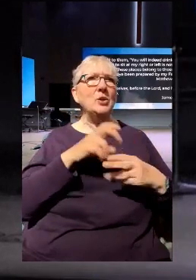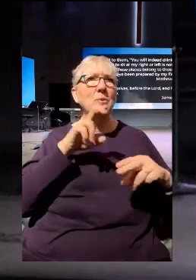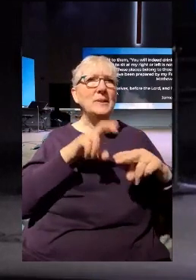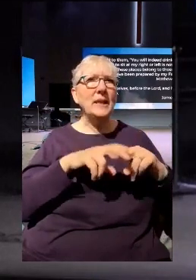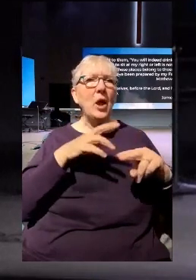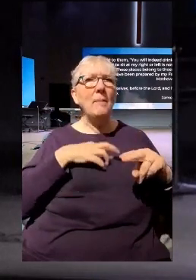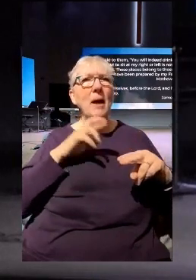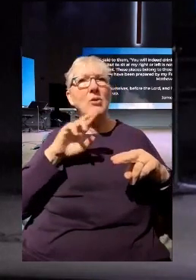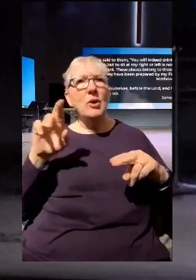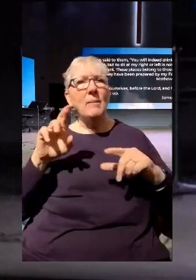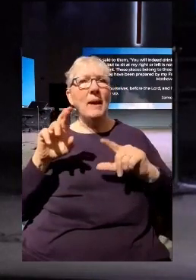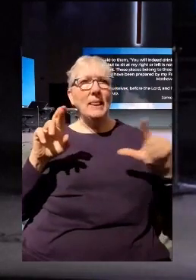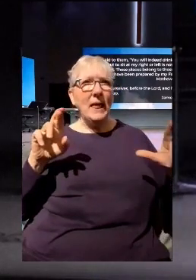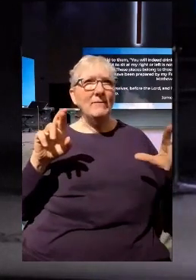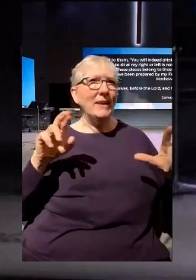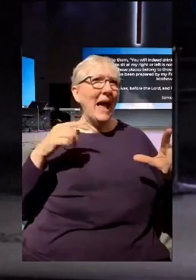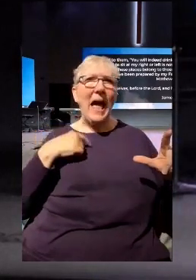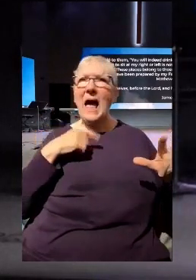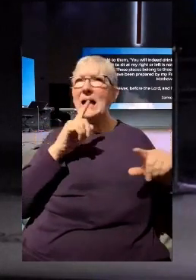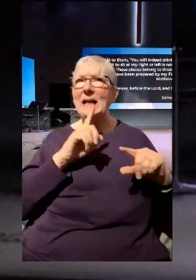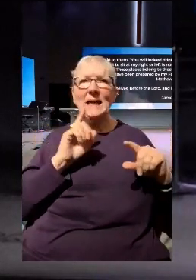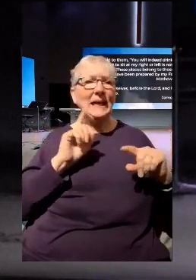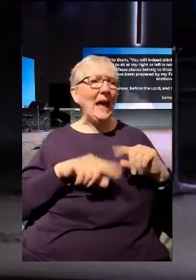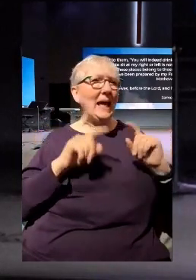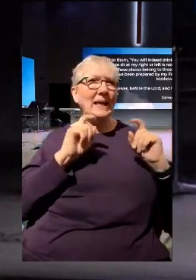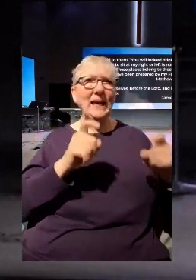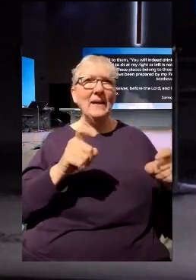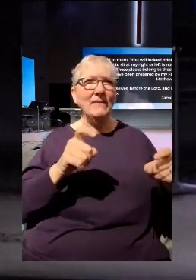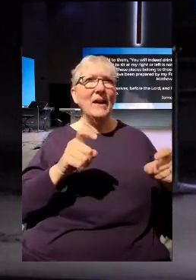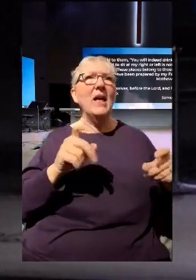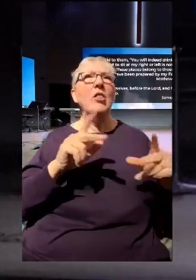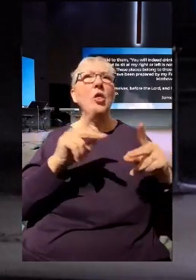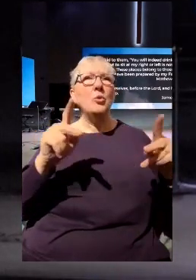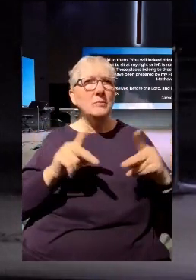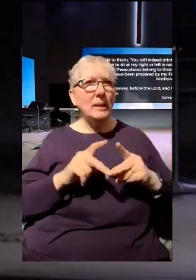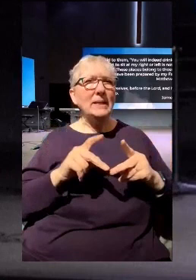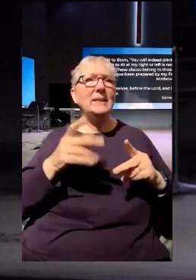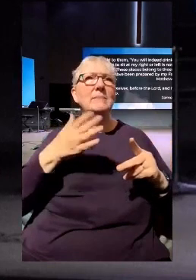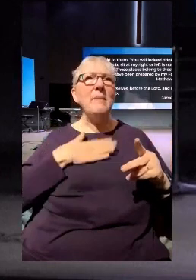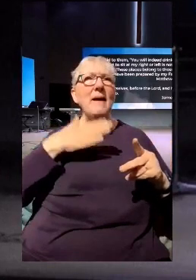These places belong to those for whom they've been prepared by my Father."